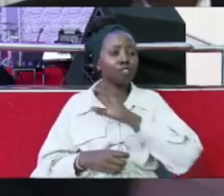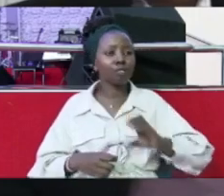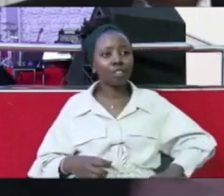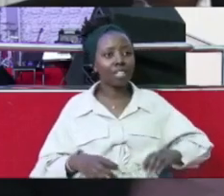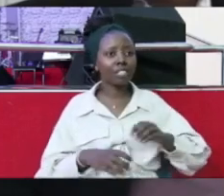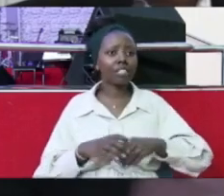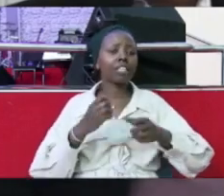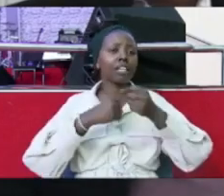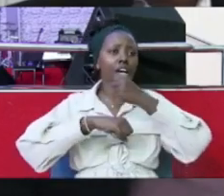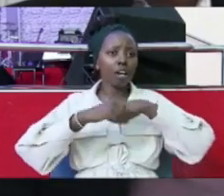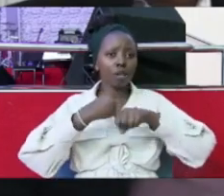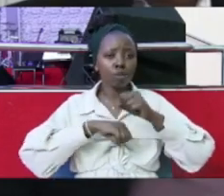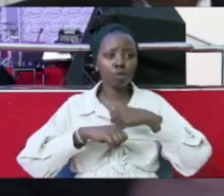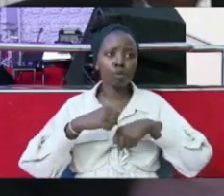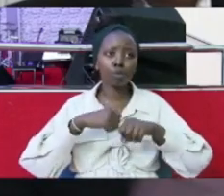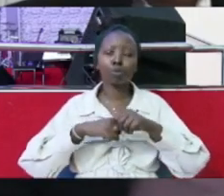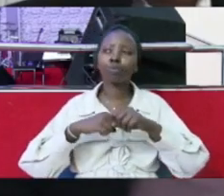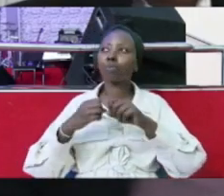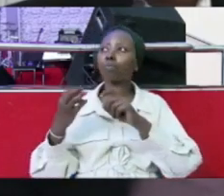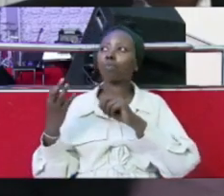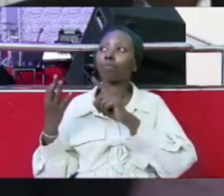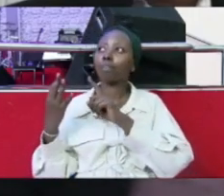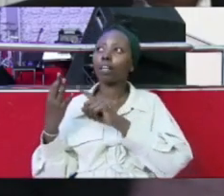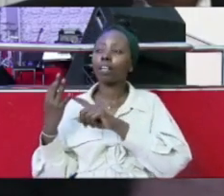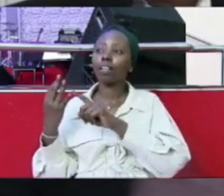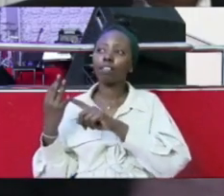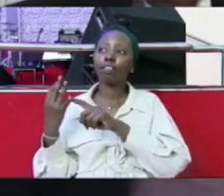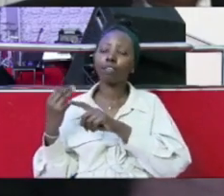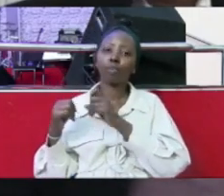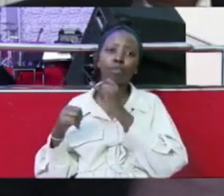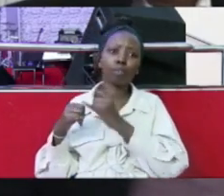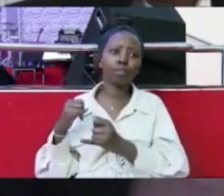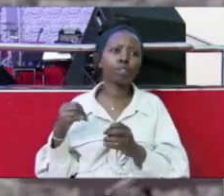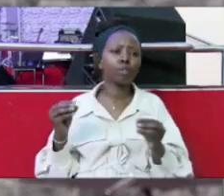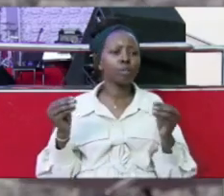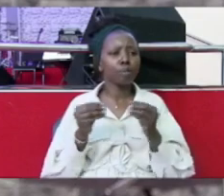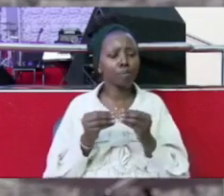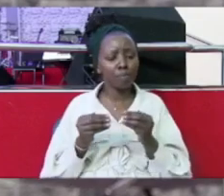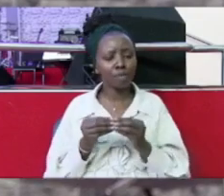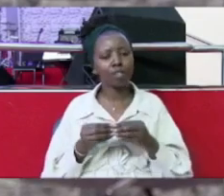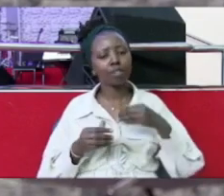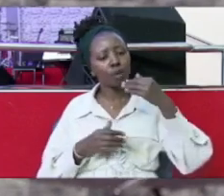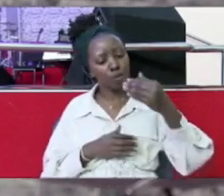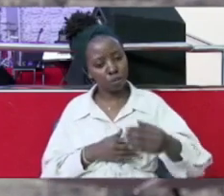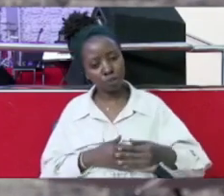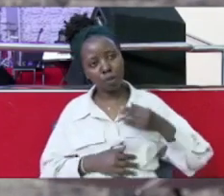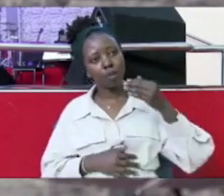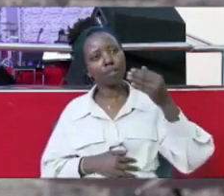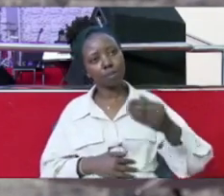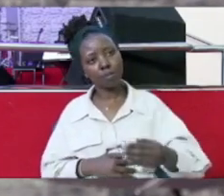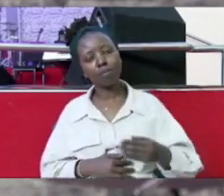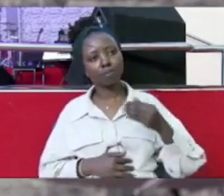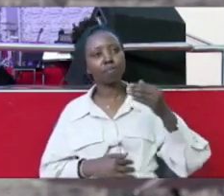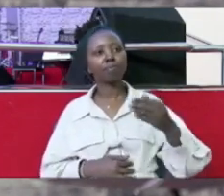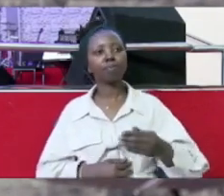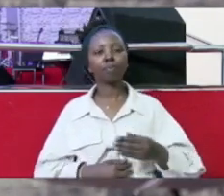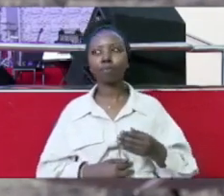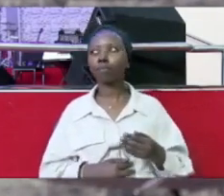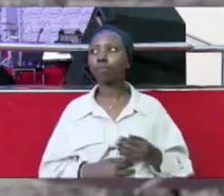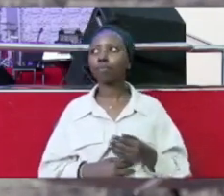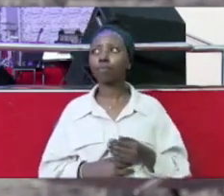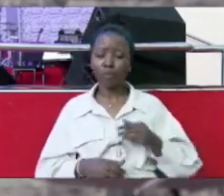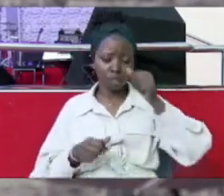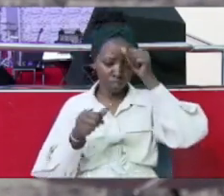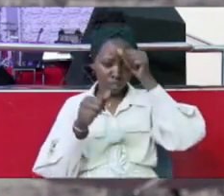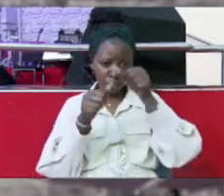katika matendo. And the fourth one, the final one is meet regularly. Na jambo la mwisho ni kukutana kila mara. And remember